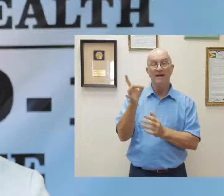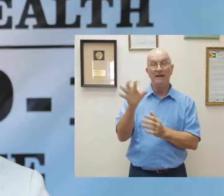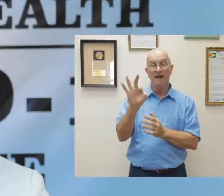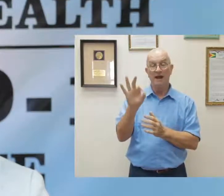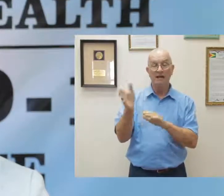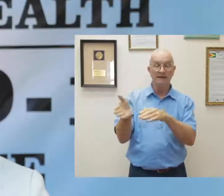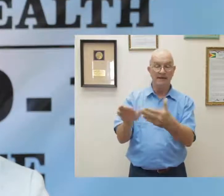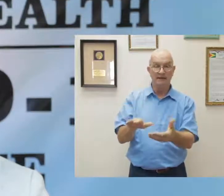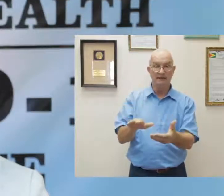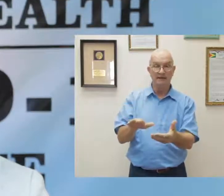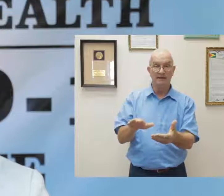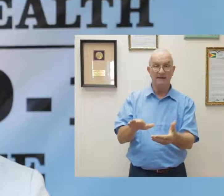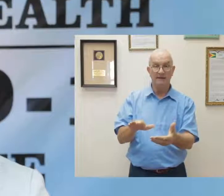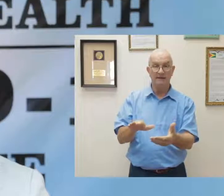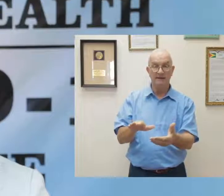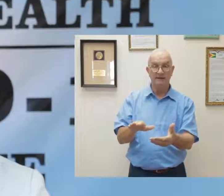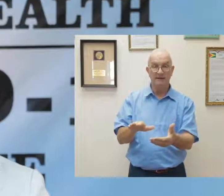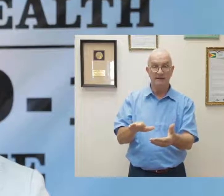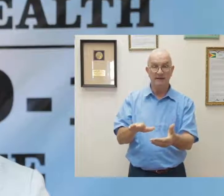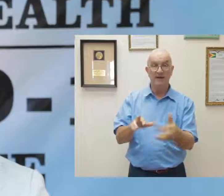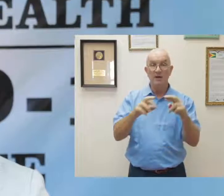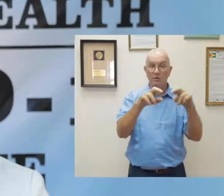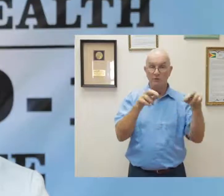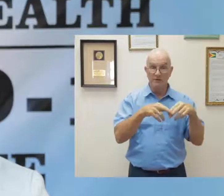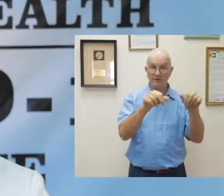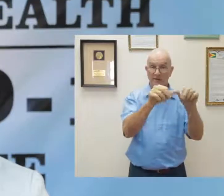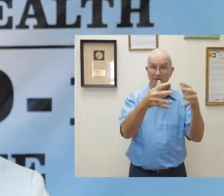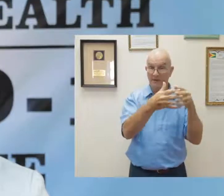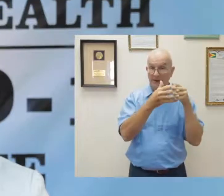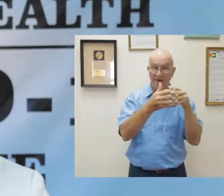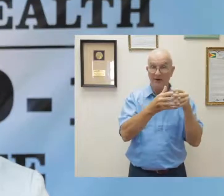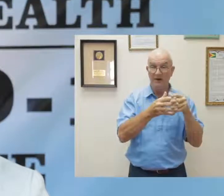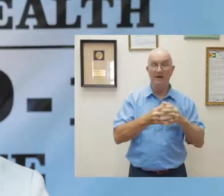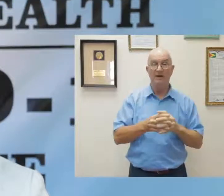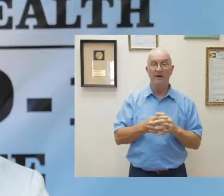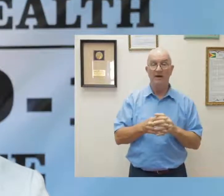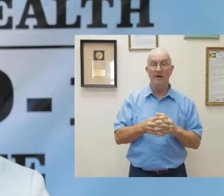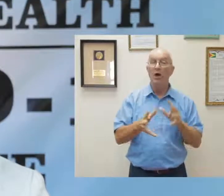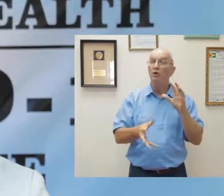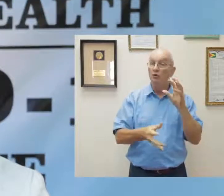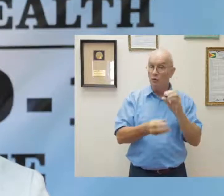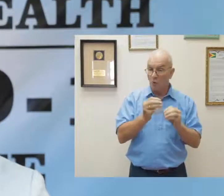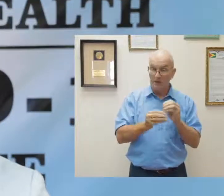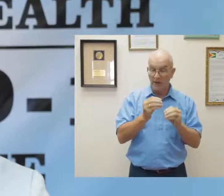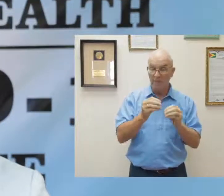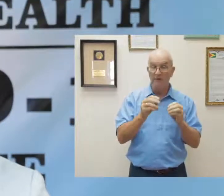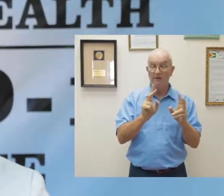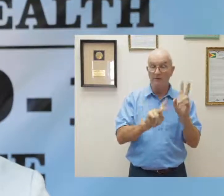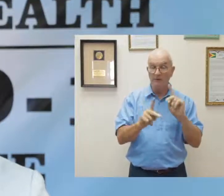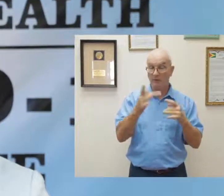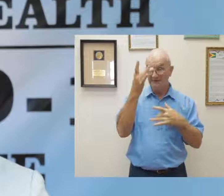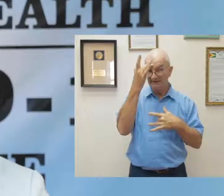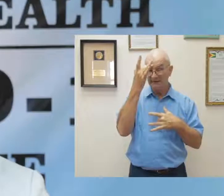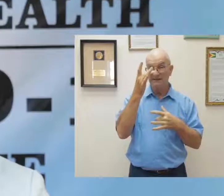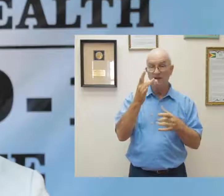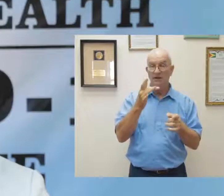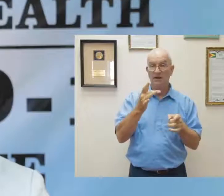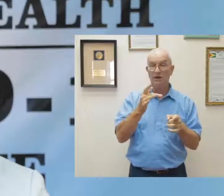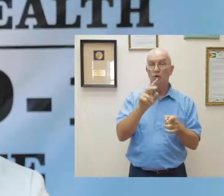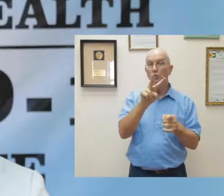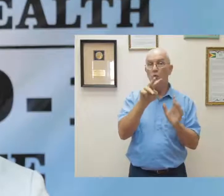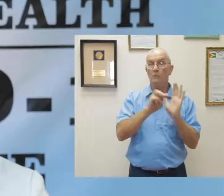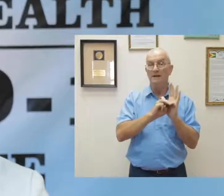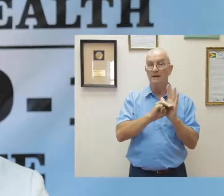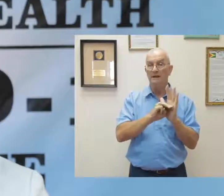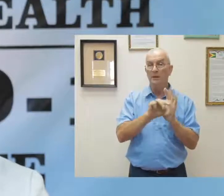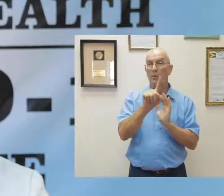318,789 deaths. In the region of the Americas, the total number of cases is